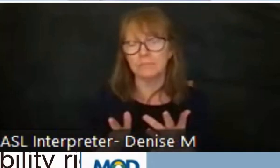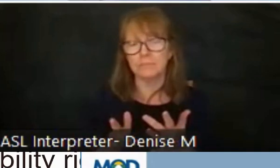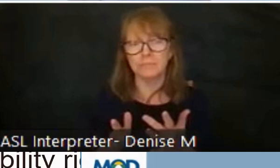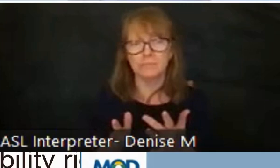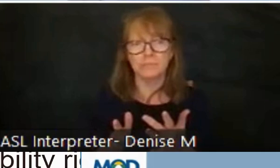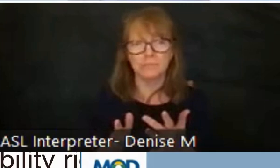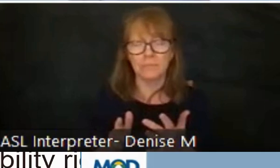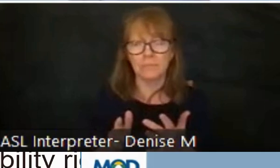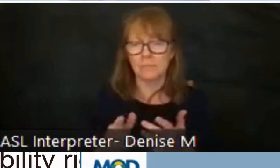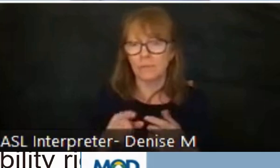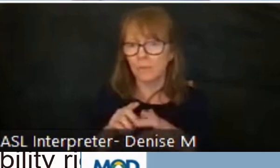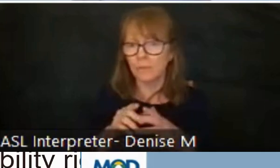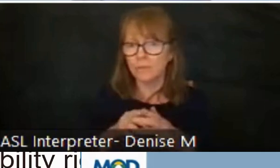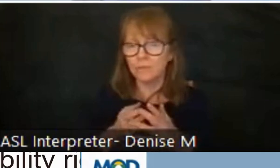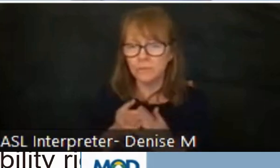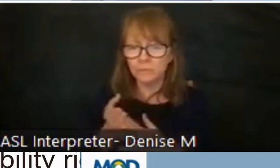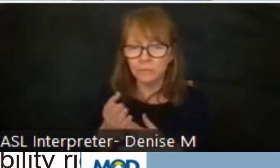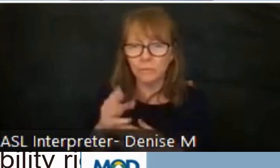website or at this